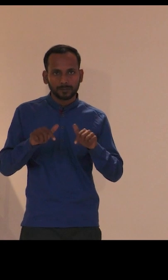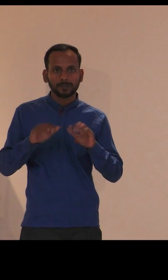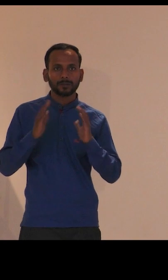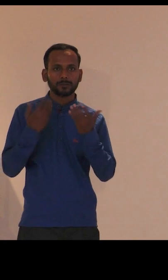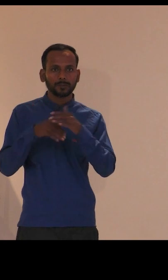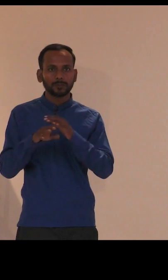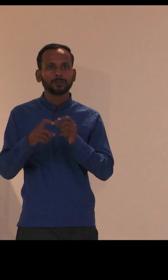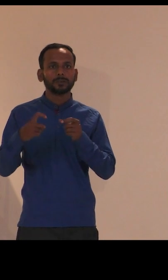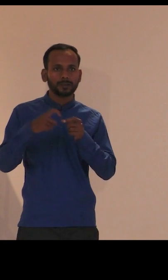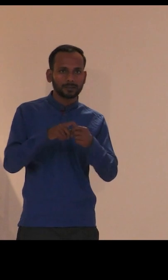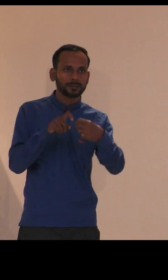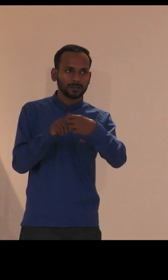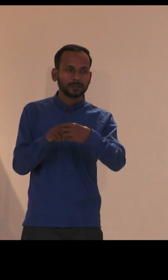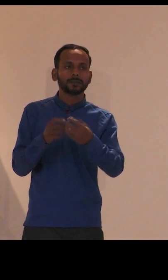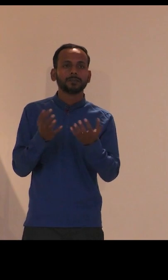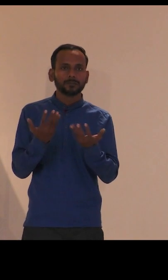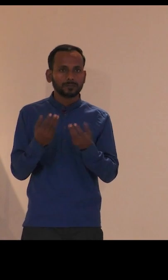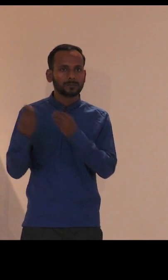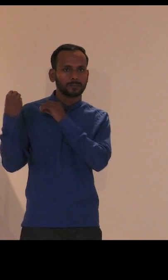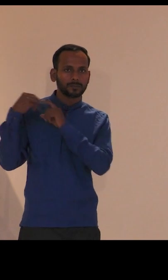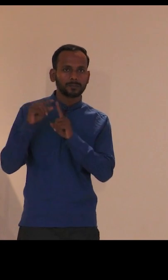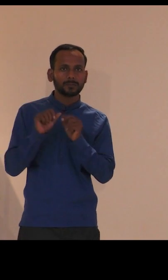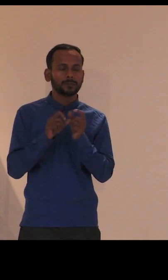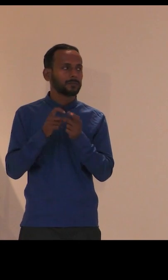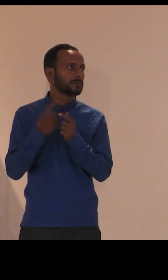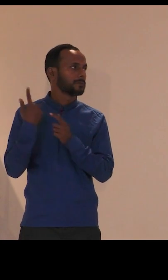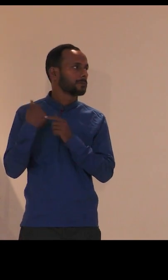with many of you after this.